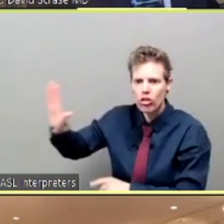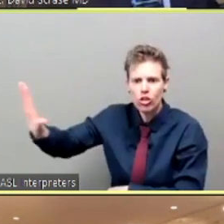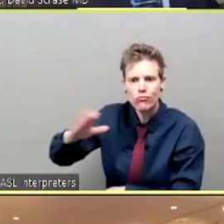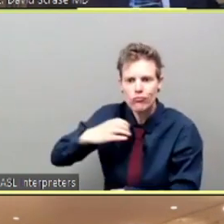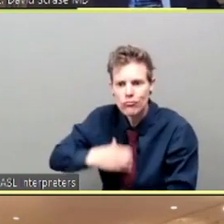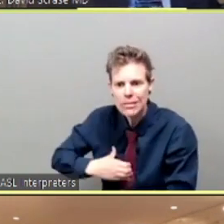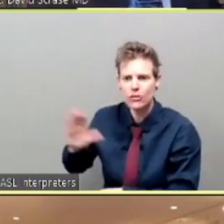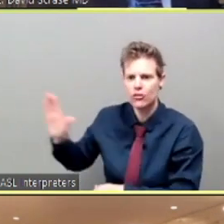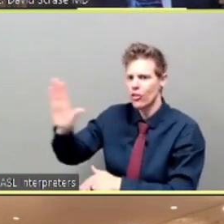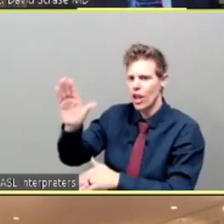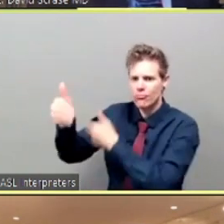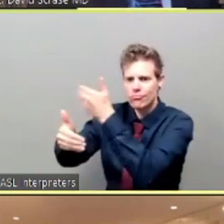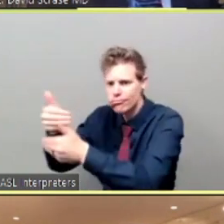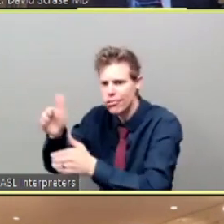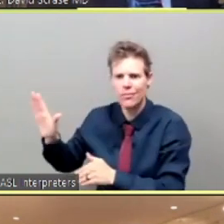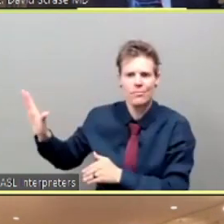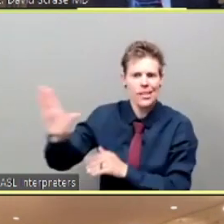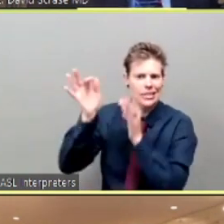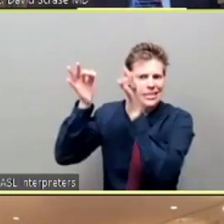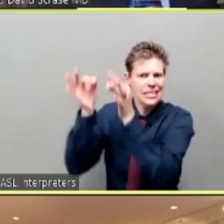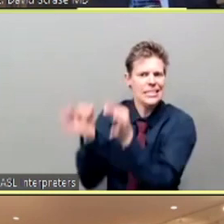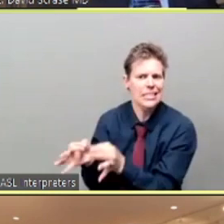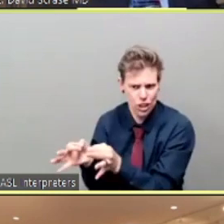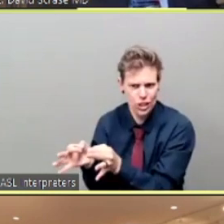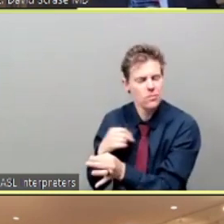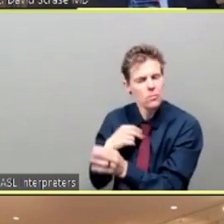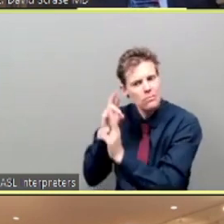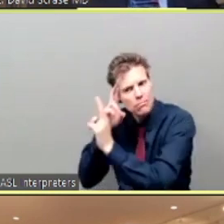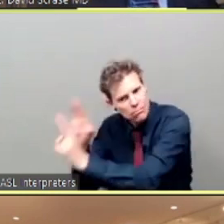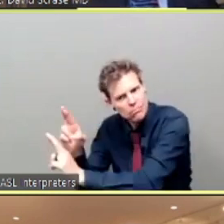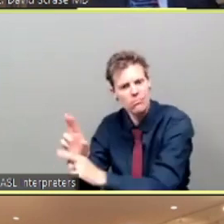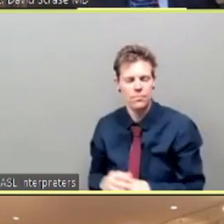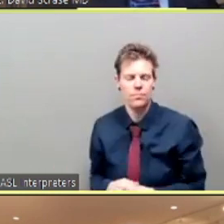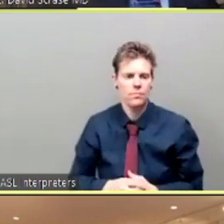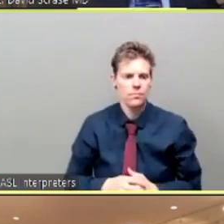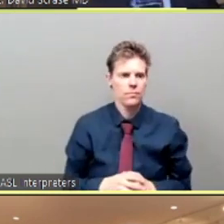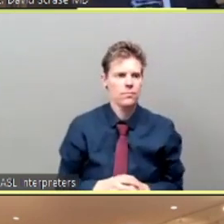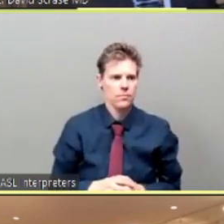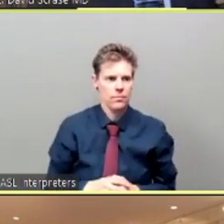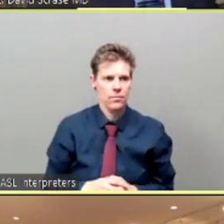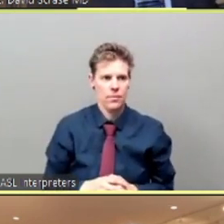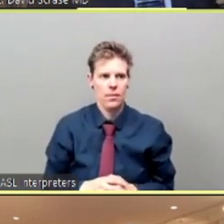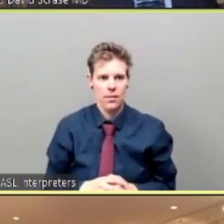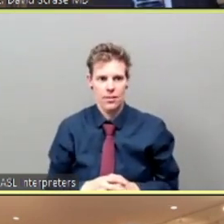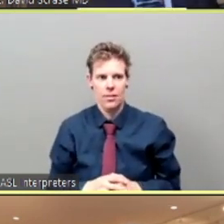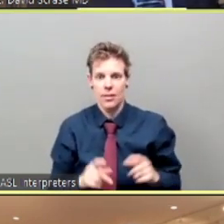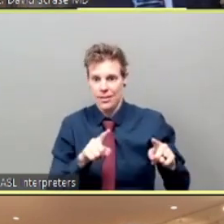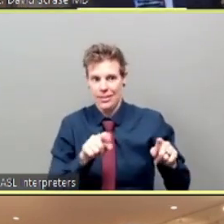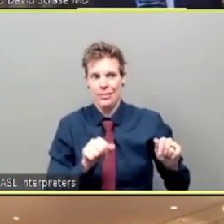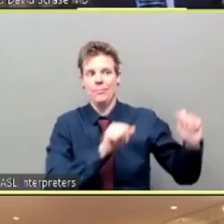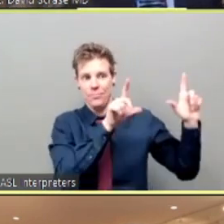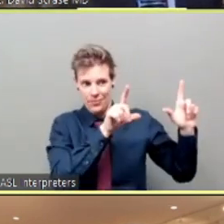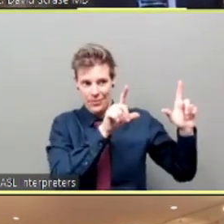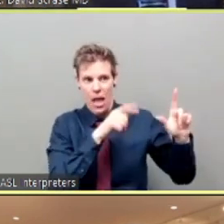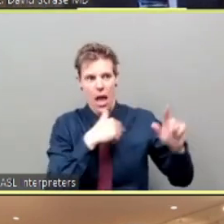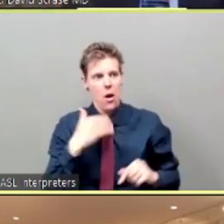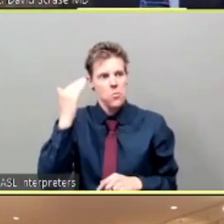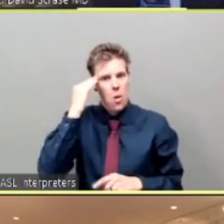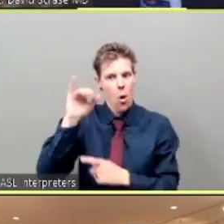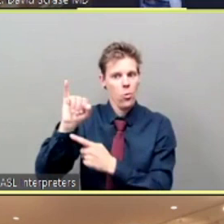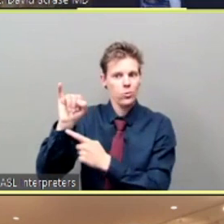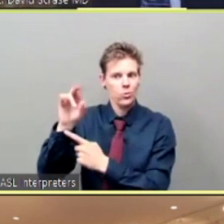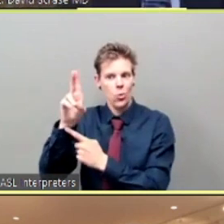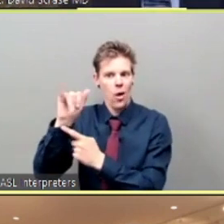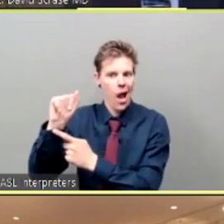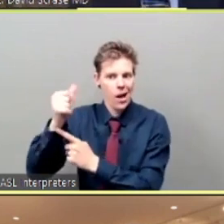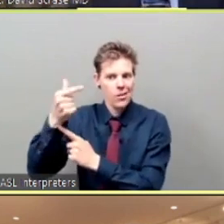So this metric specifically, because I know Julia Goldberg and others will want to know, it's you get credit if you've